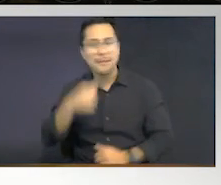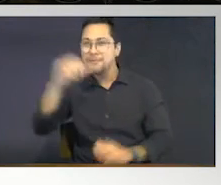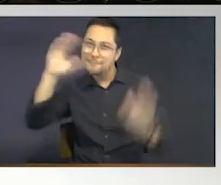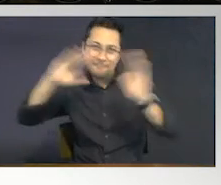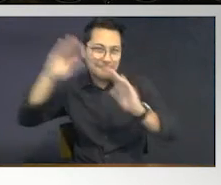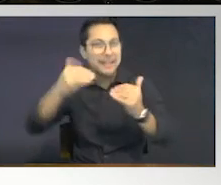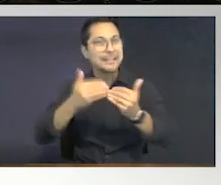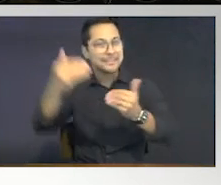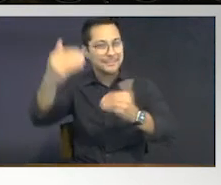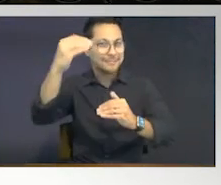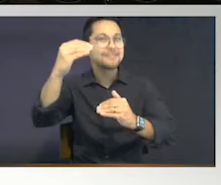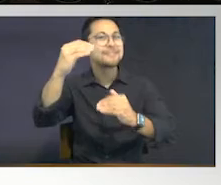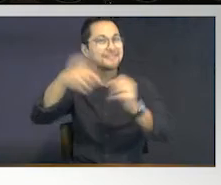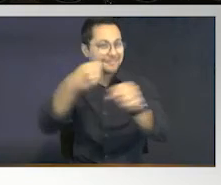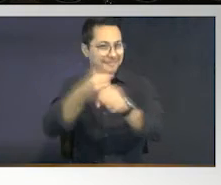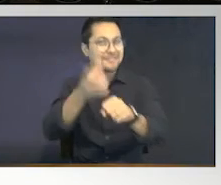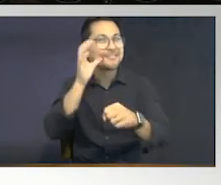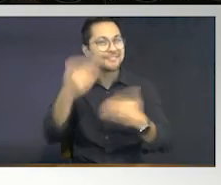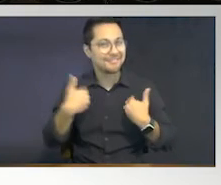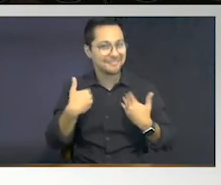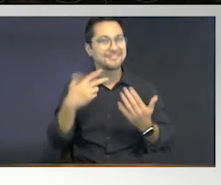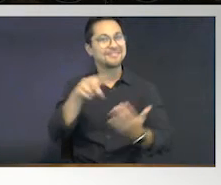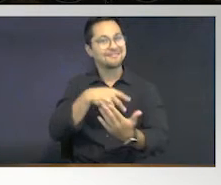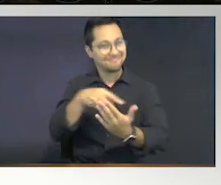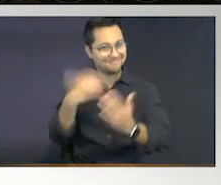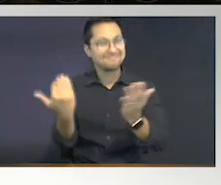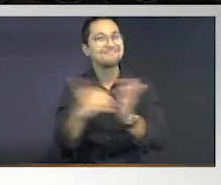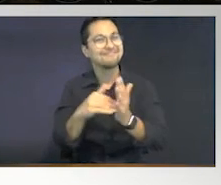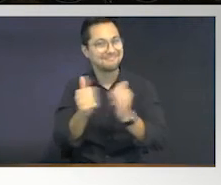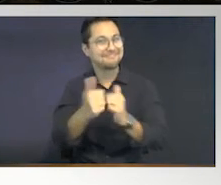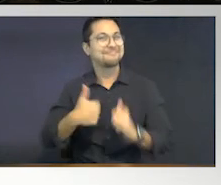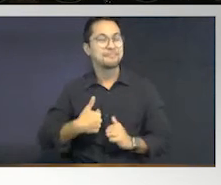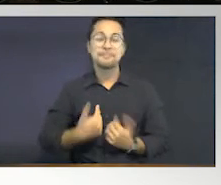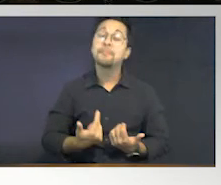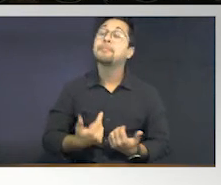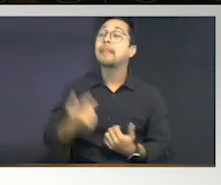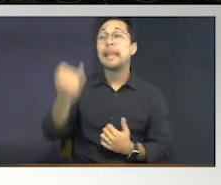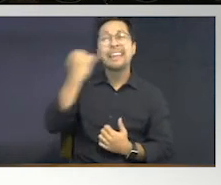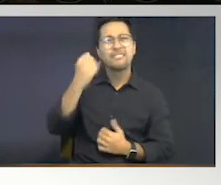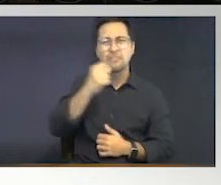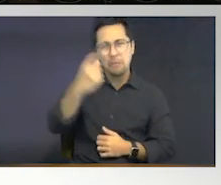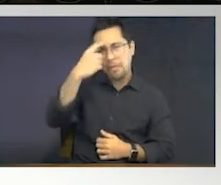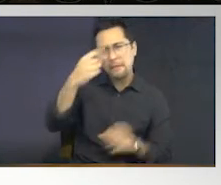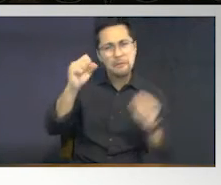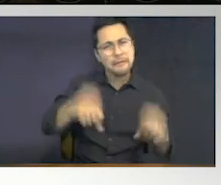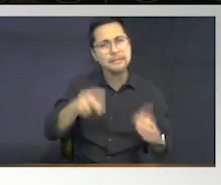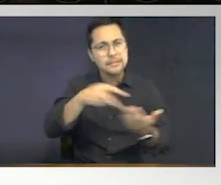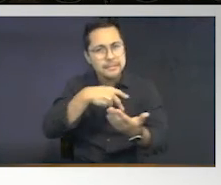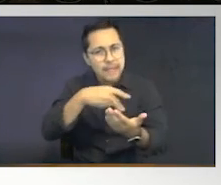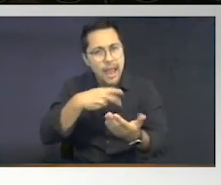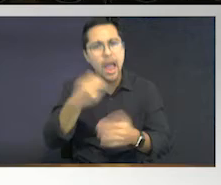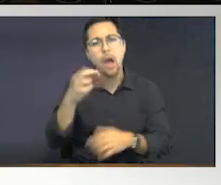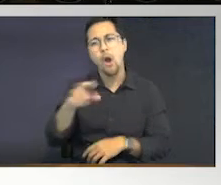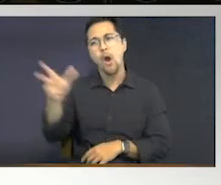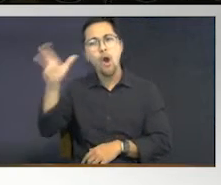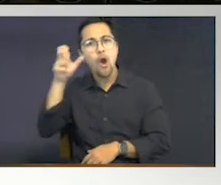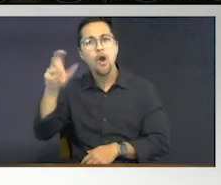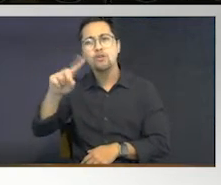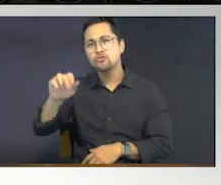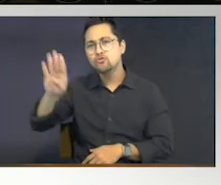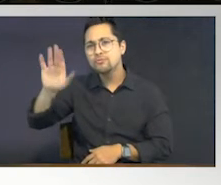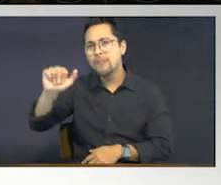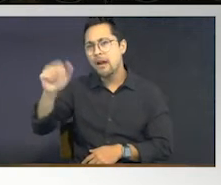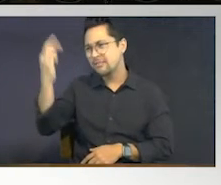in person dancing. But and just, if you don't think you can dance or do Zumba because you've heard Zumba's crazy